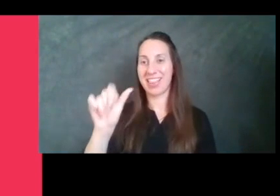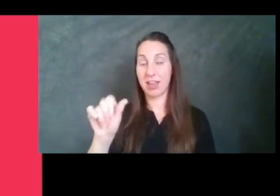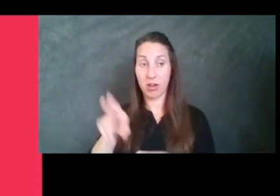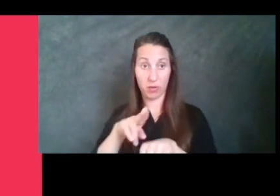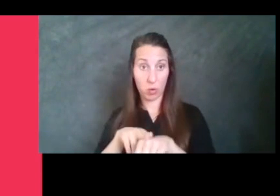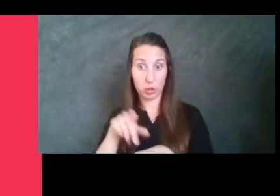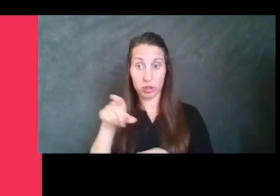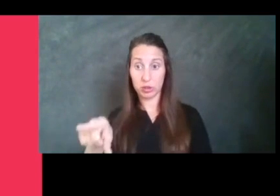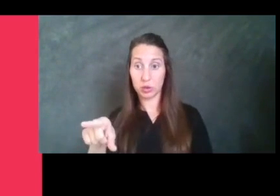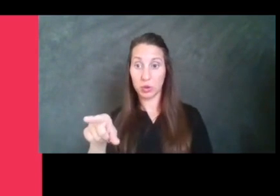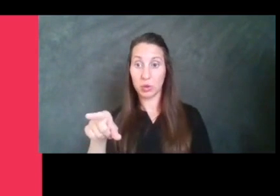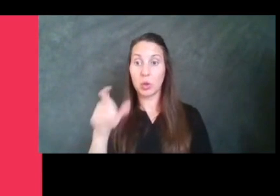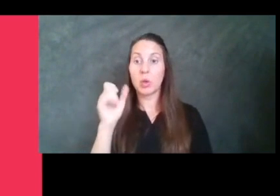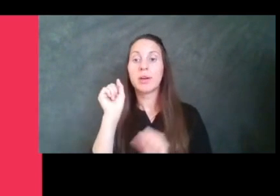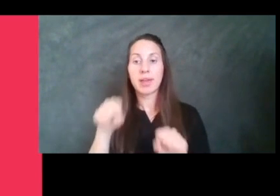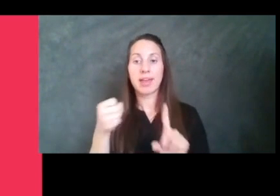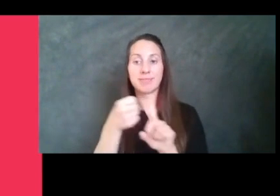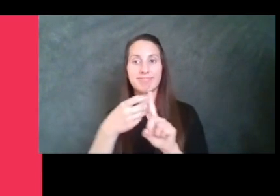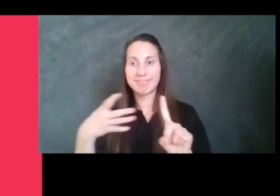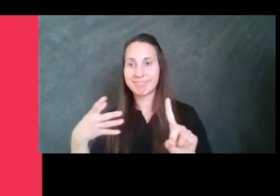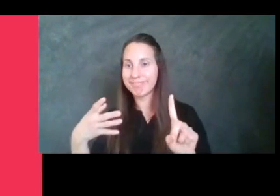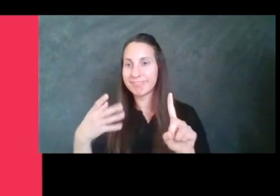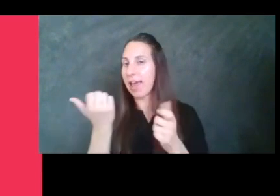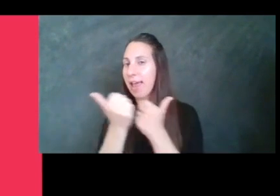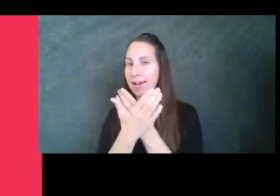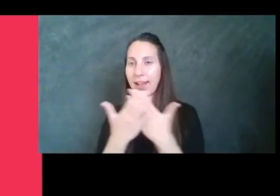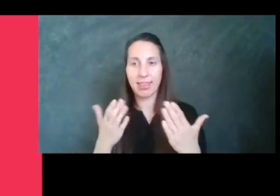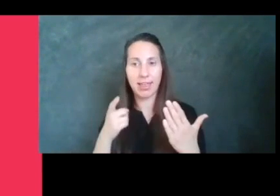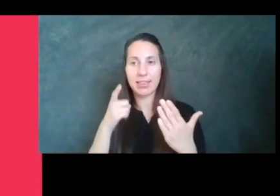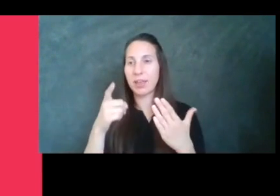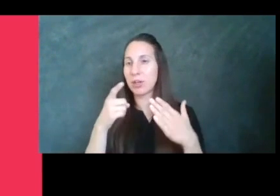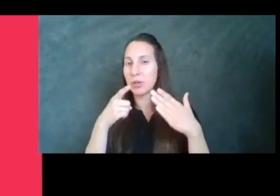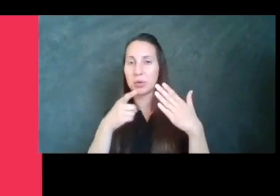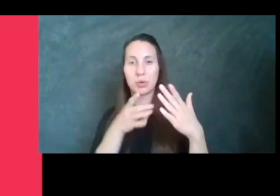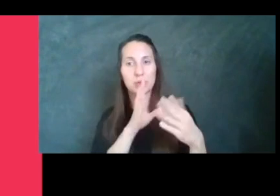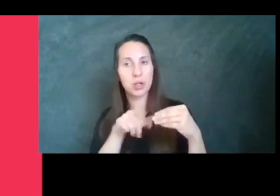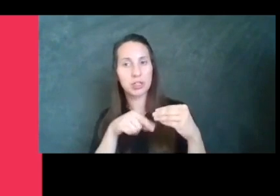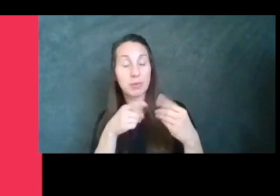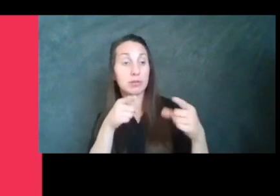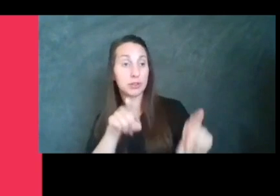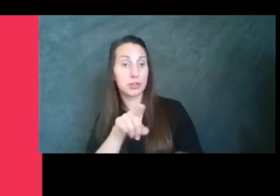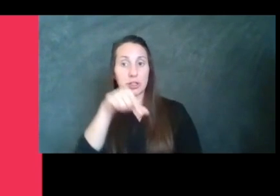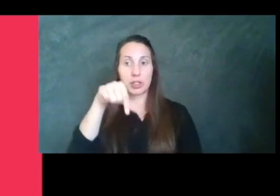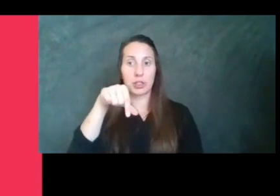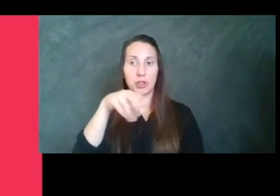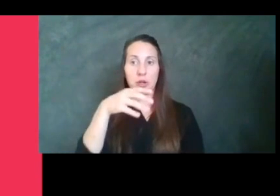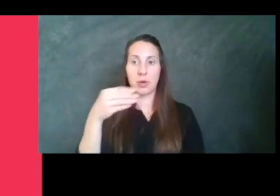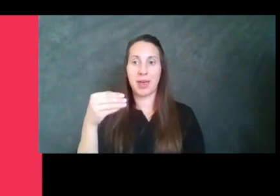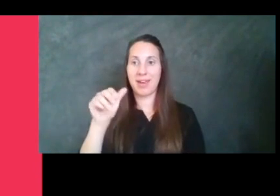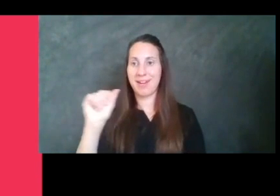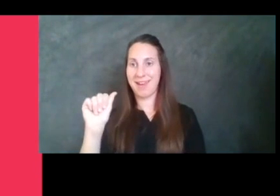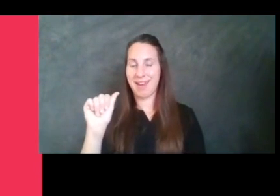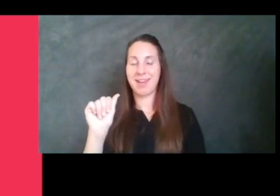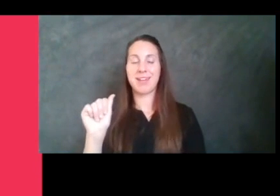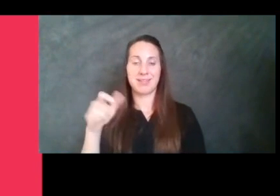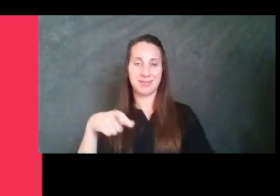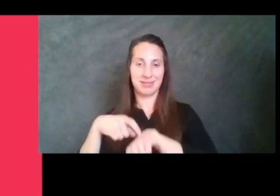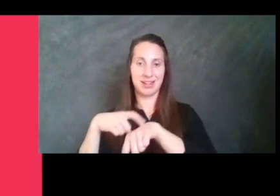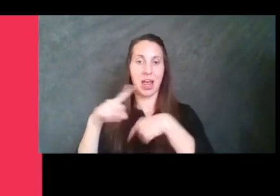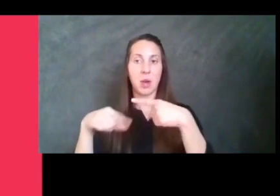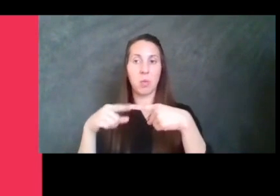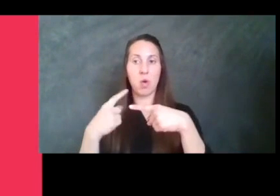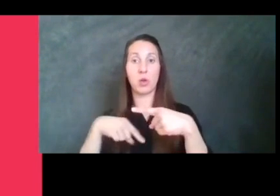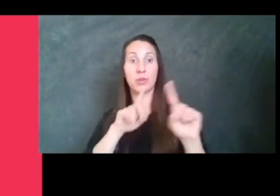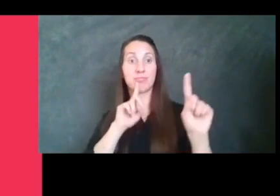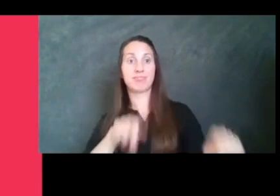to elaborate on anything you ran through during the Q&A period when we address people's